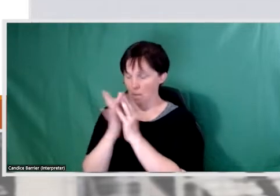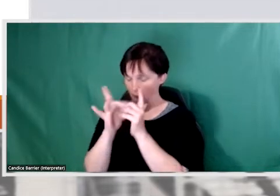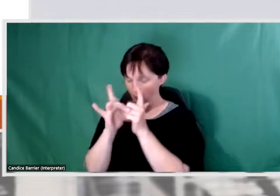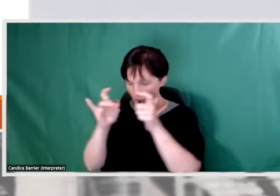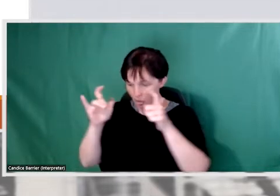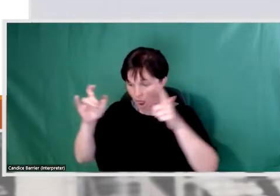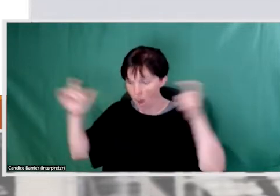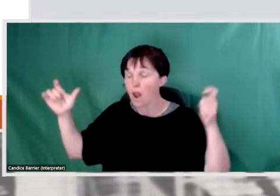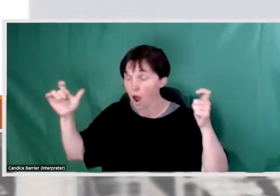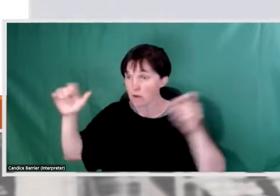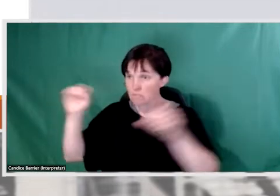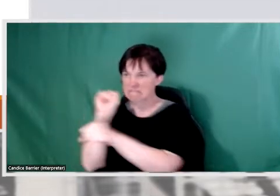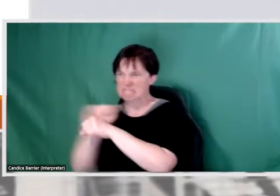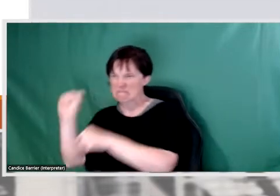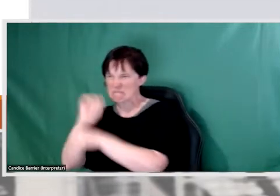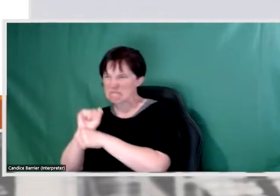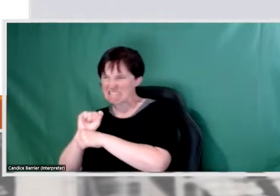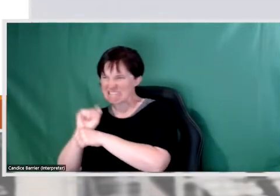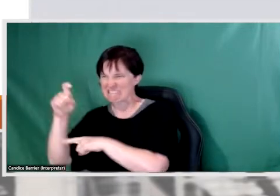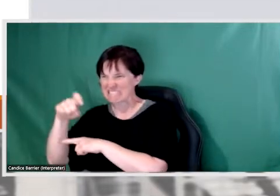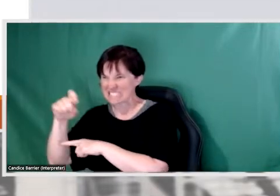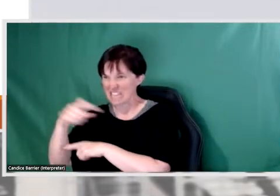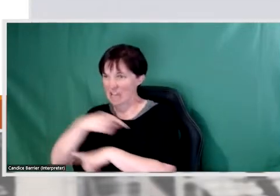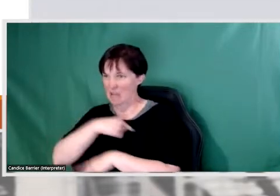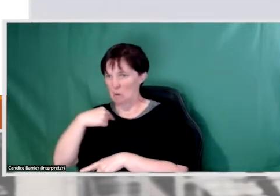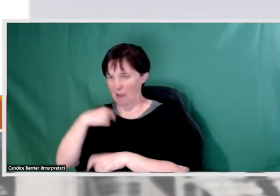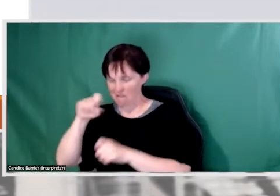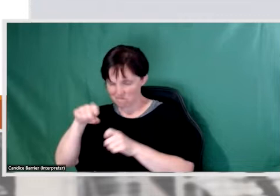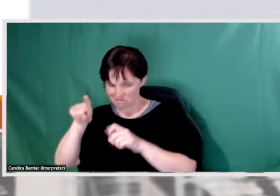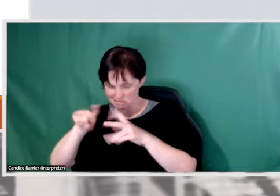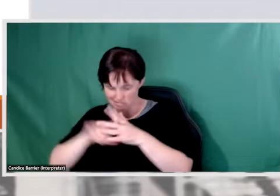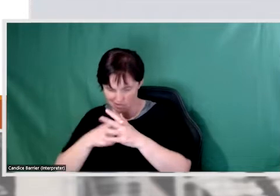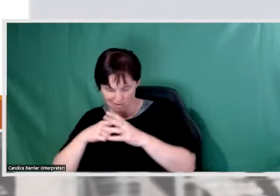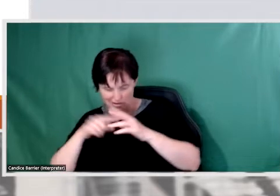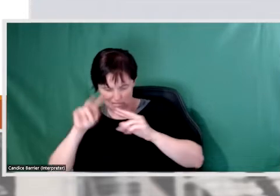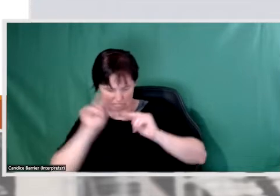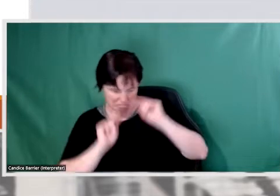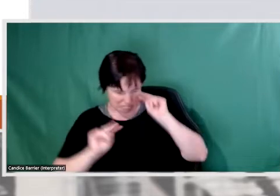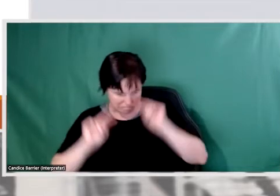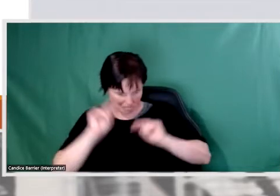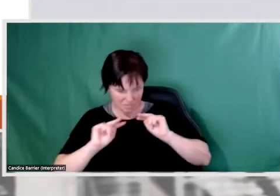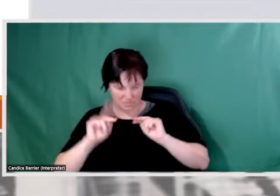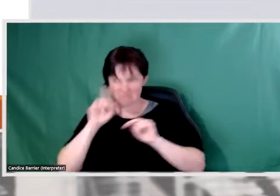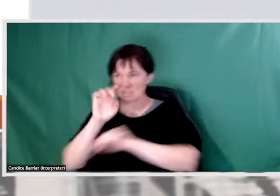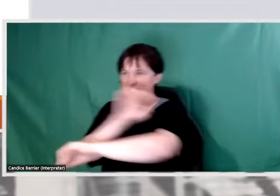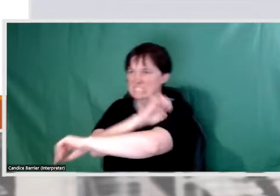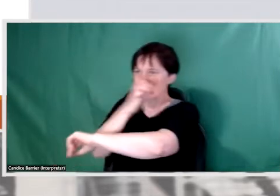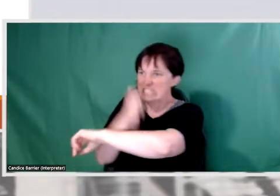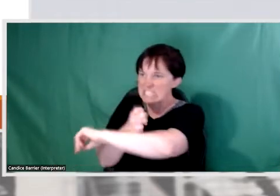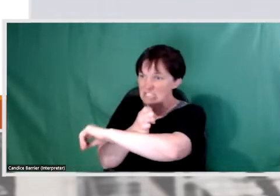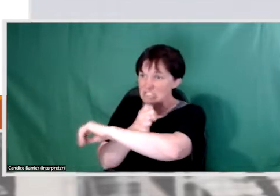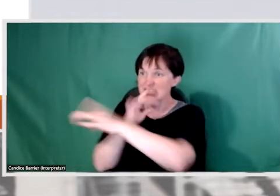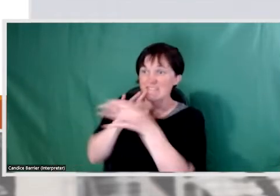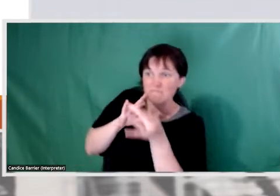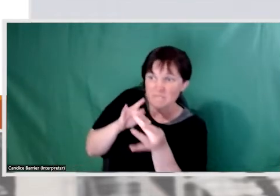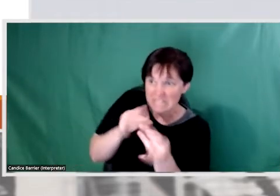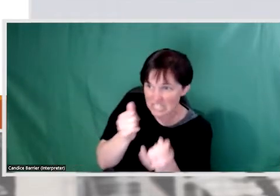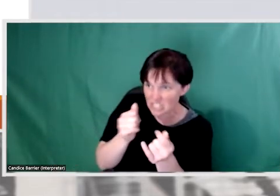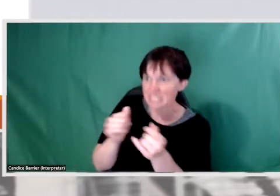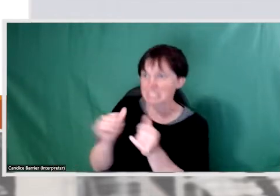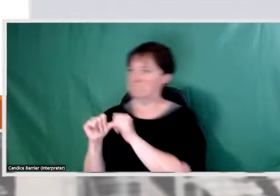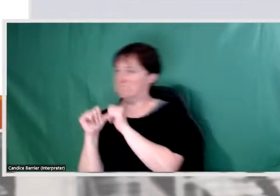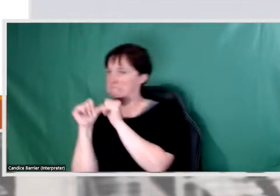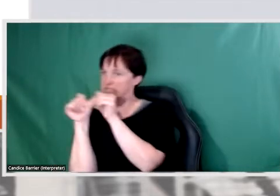is needed that we need to start evaluating it for energy efficiency and sustainability goals. So in addition